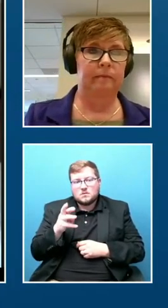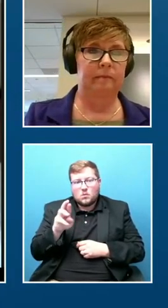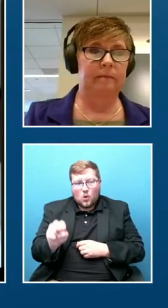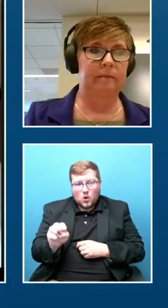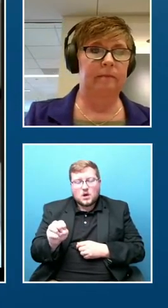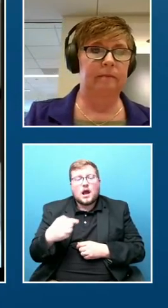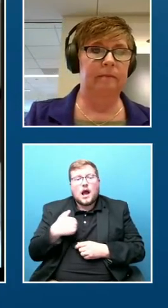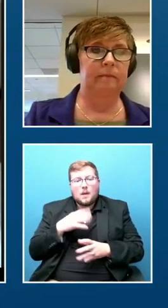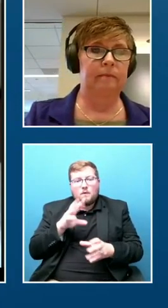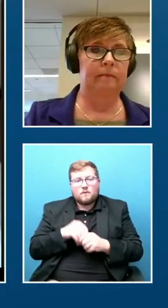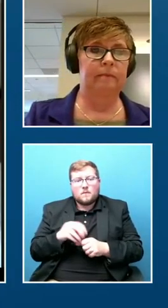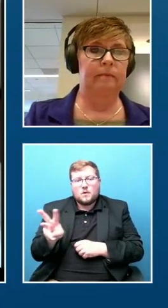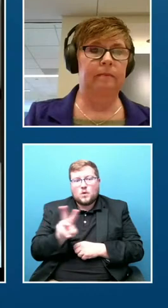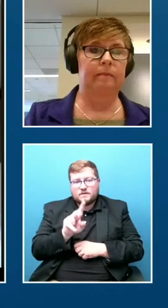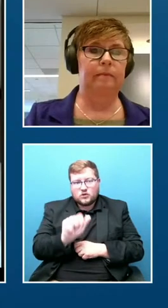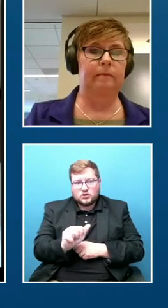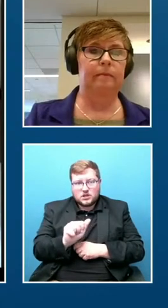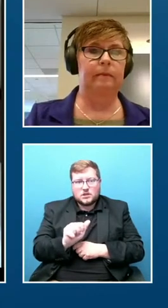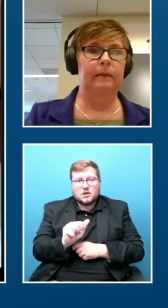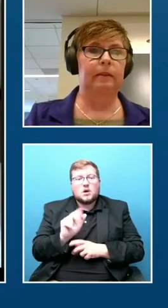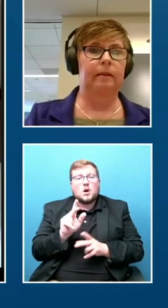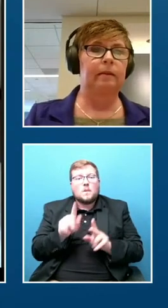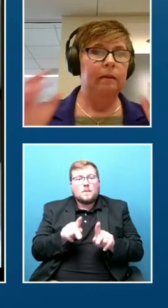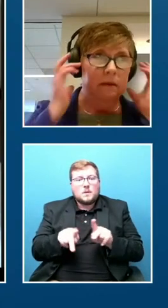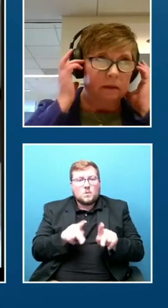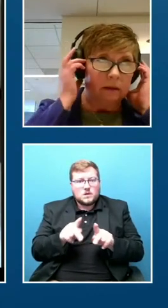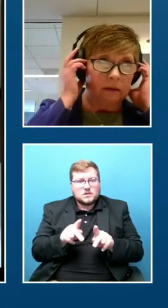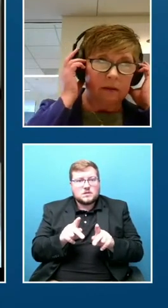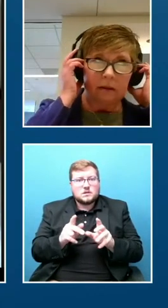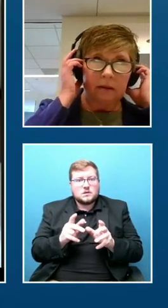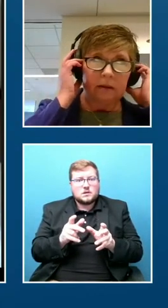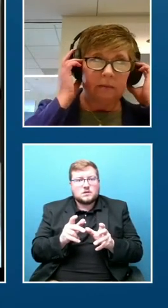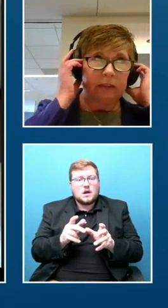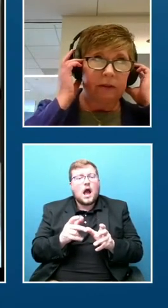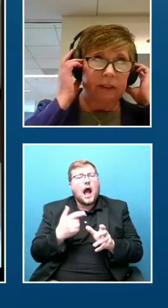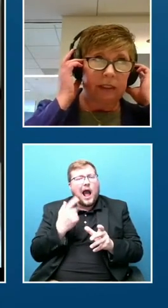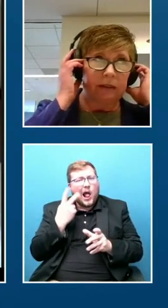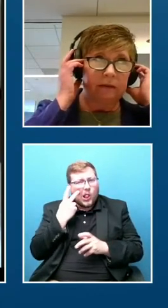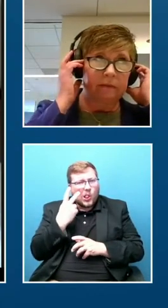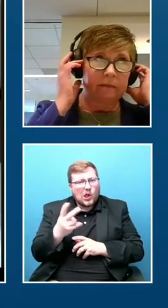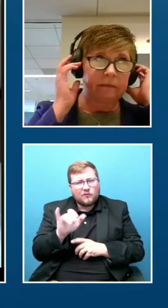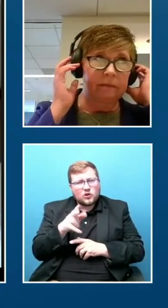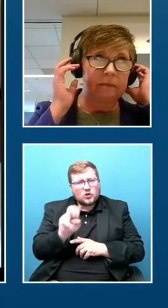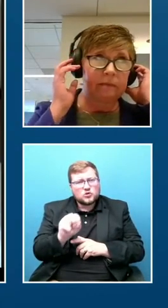Campaign. I searched the June 2020 emails,